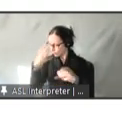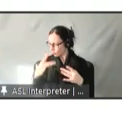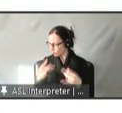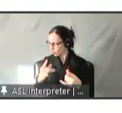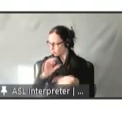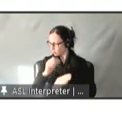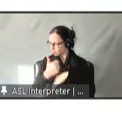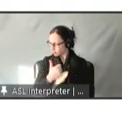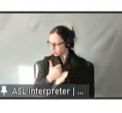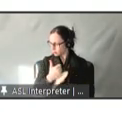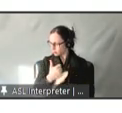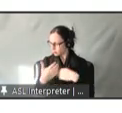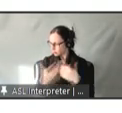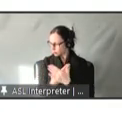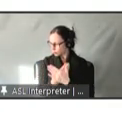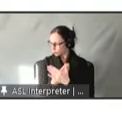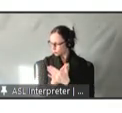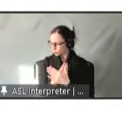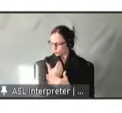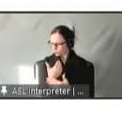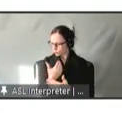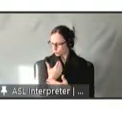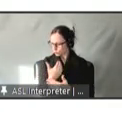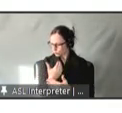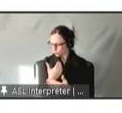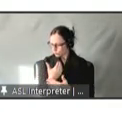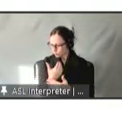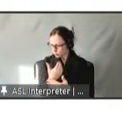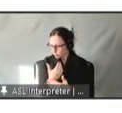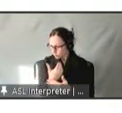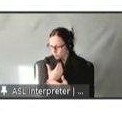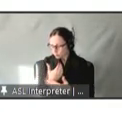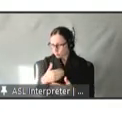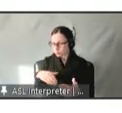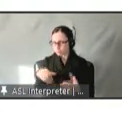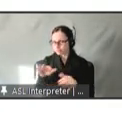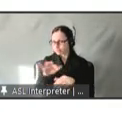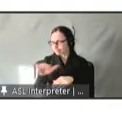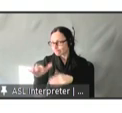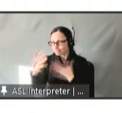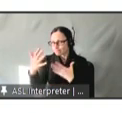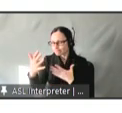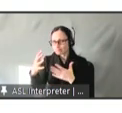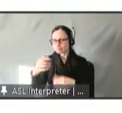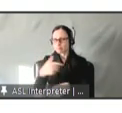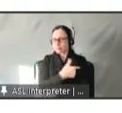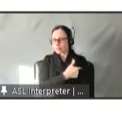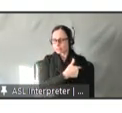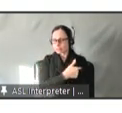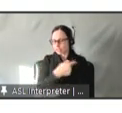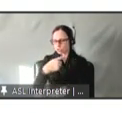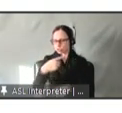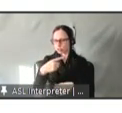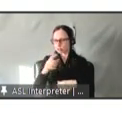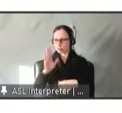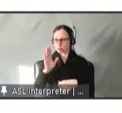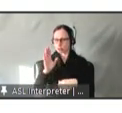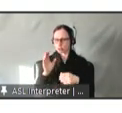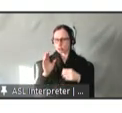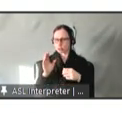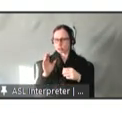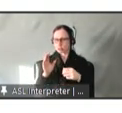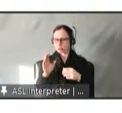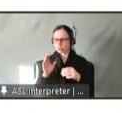of the new 20-valent pneumococcal vaccine recommendations that the expanded